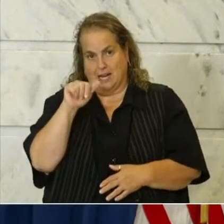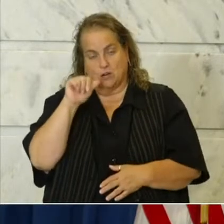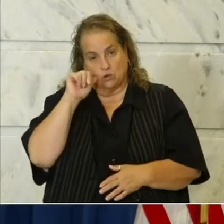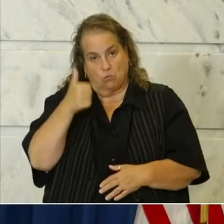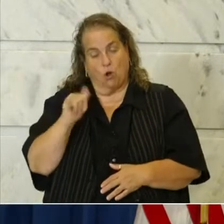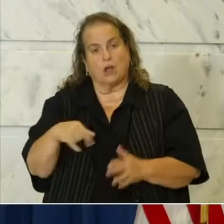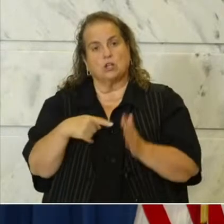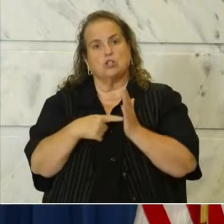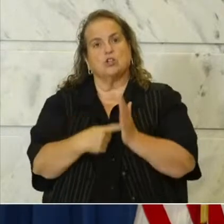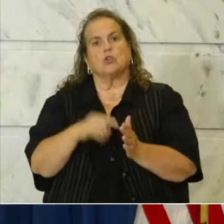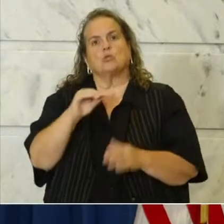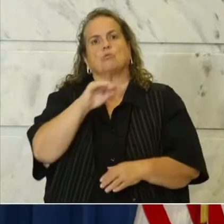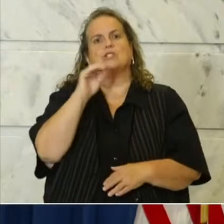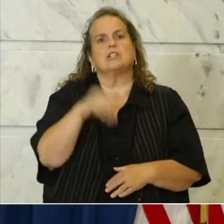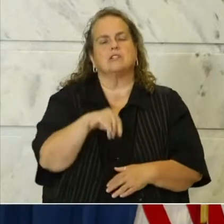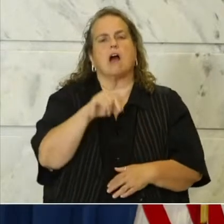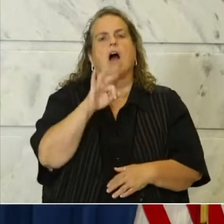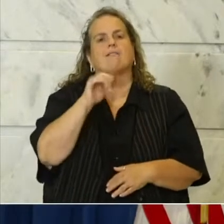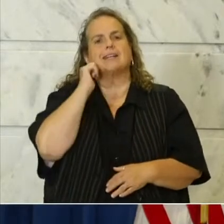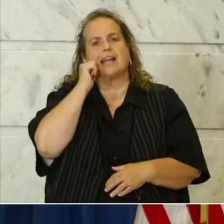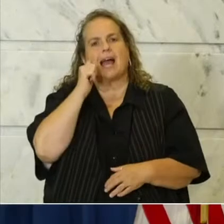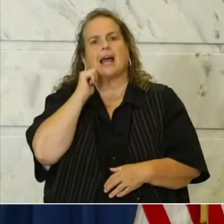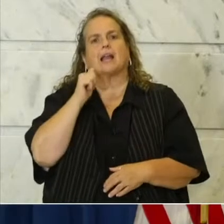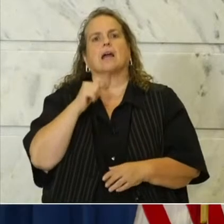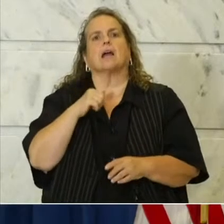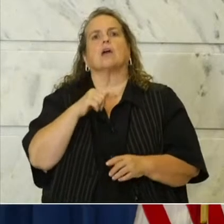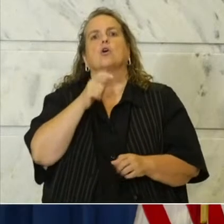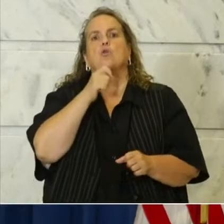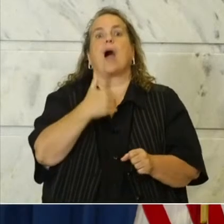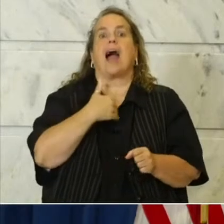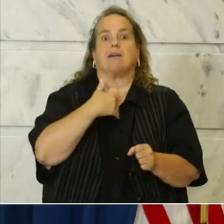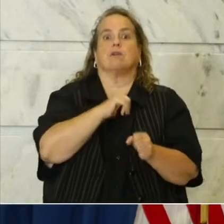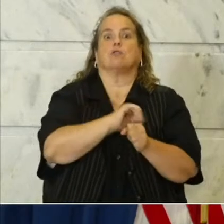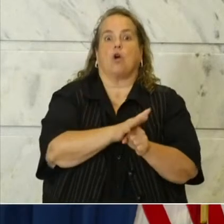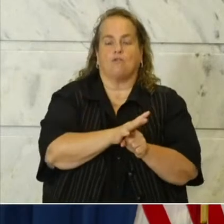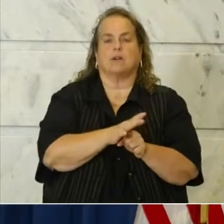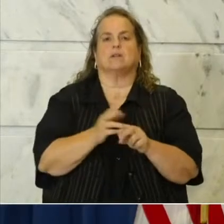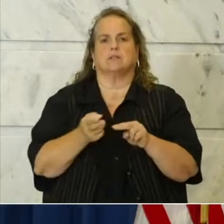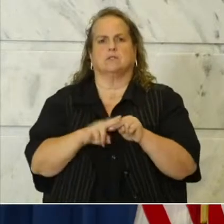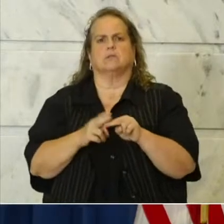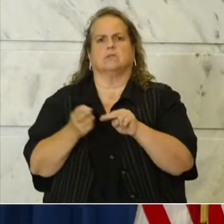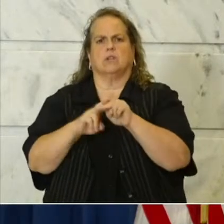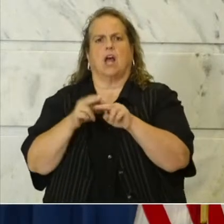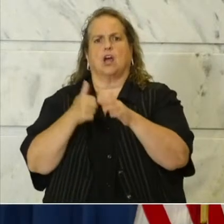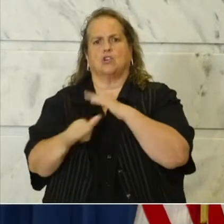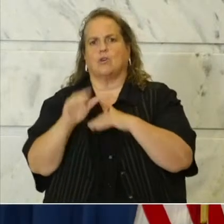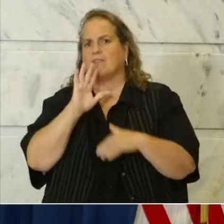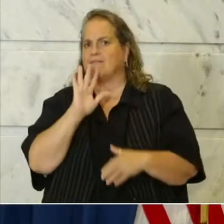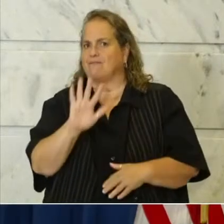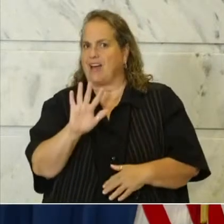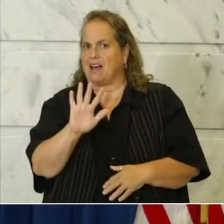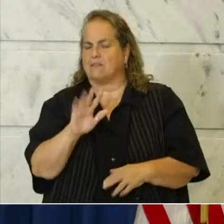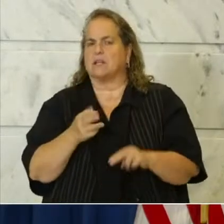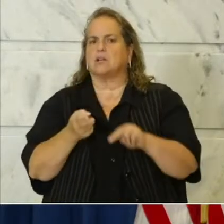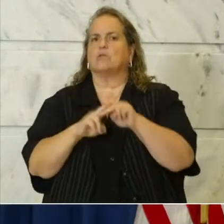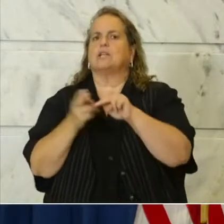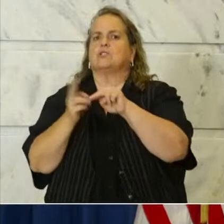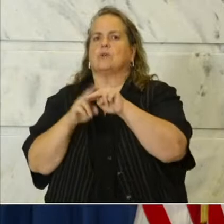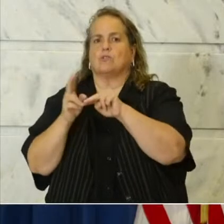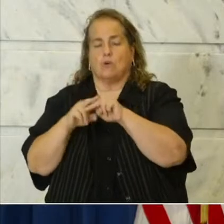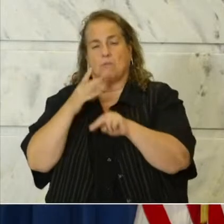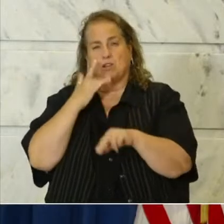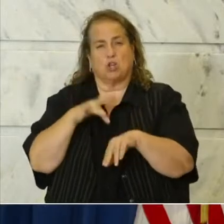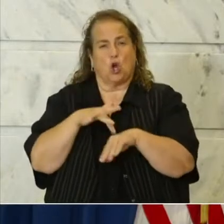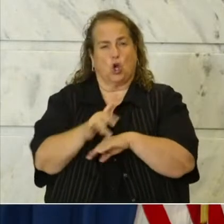daily positives of kids under 5 is increasing. It's really increasing significantly. Now, early on, we weren't testing a lot of